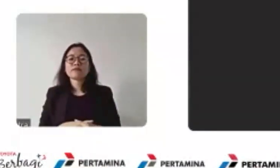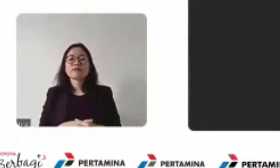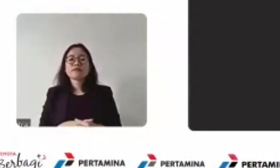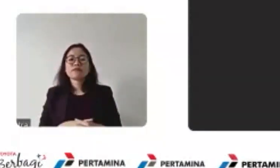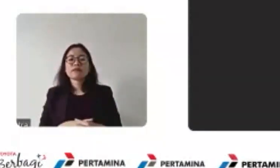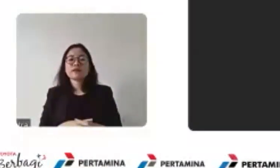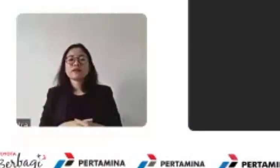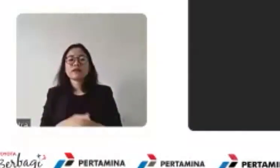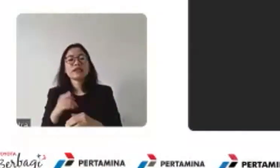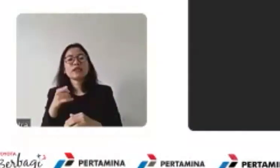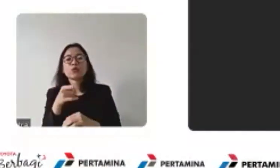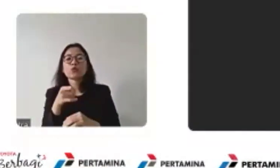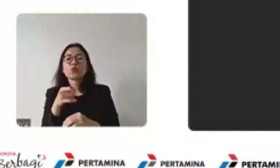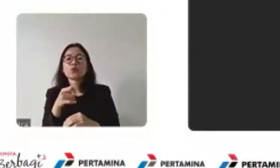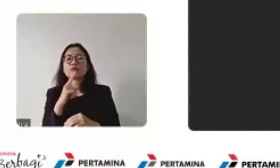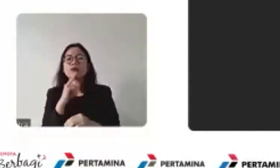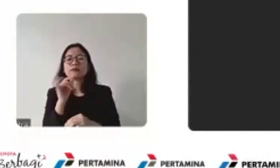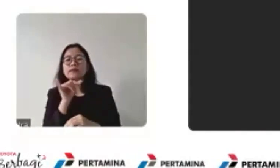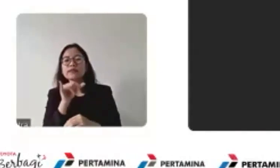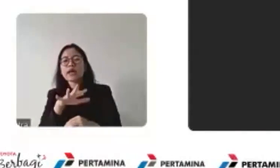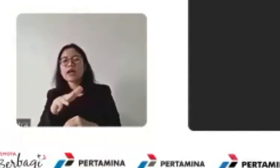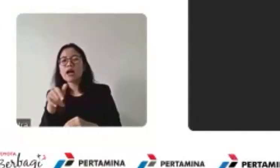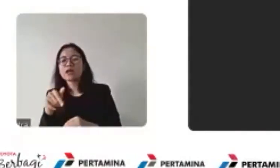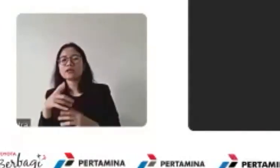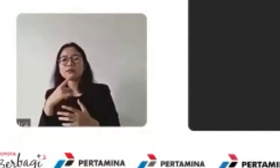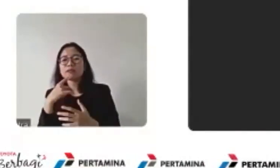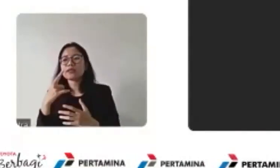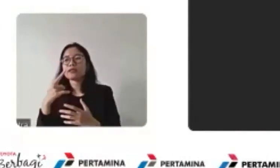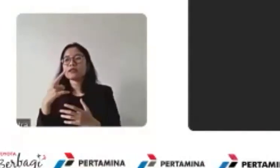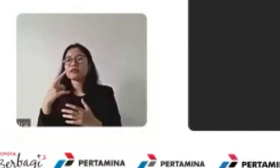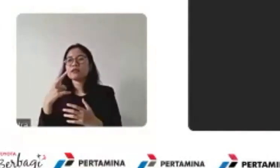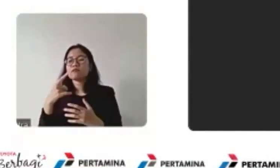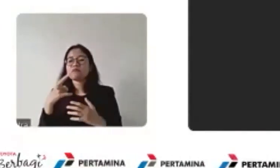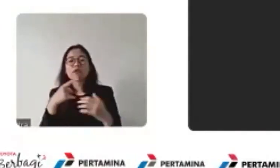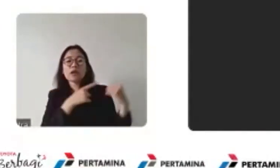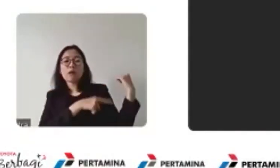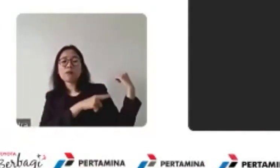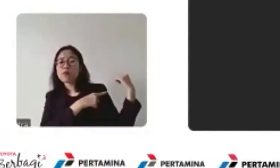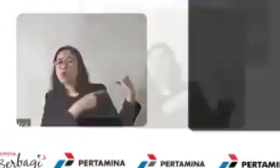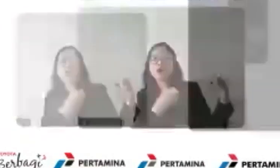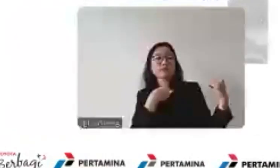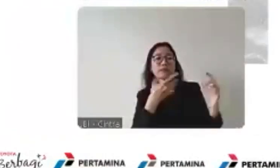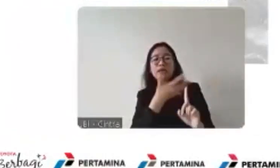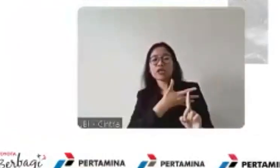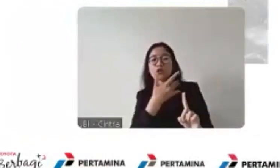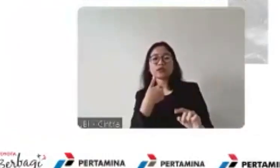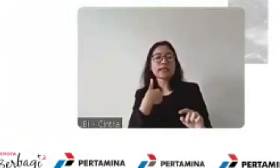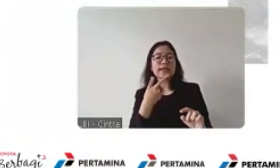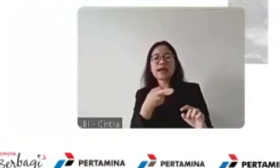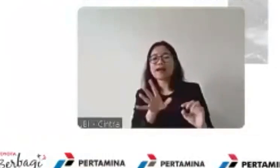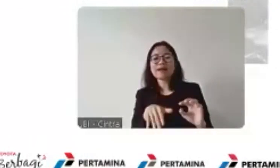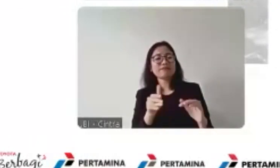this question. Thank you, Mas Bibu. Thank you very much, Dr. Budi. Prof.